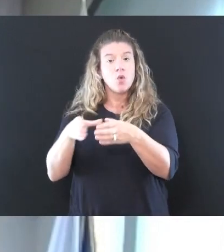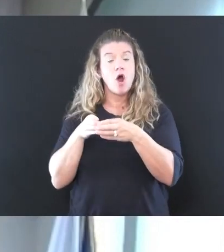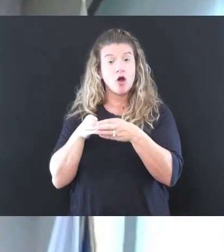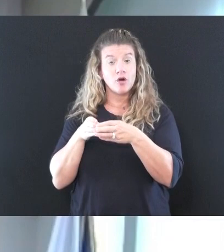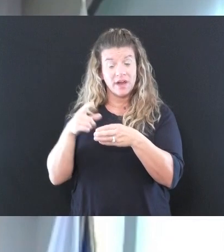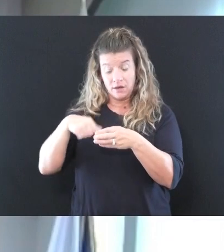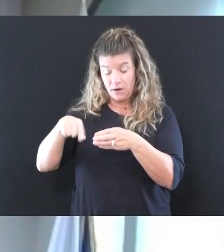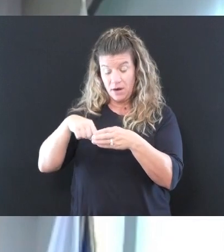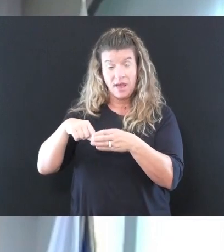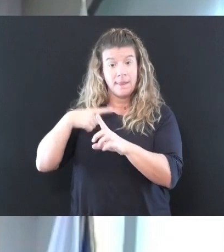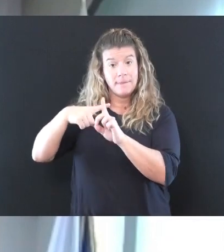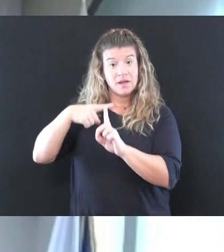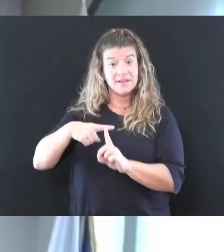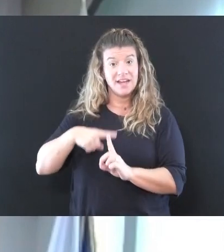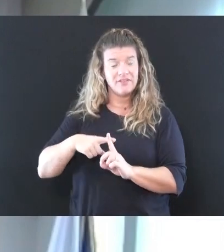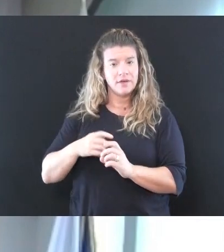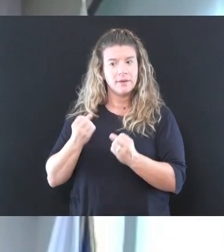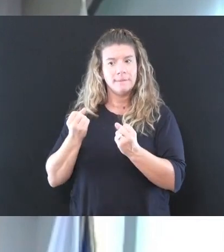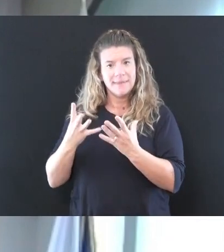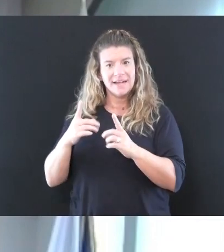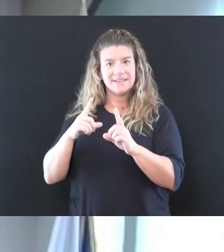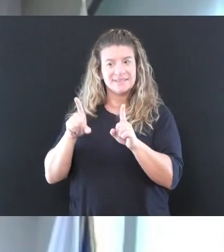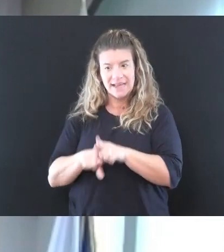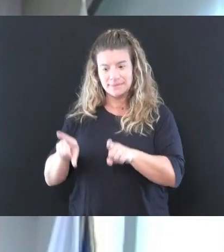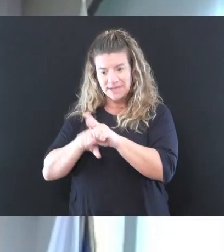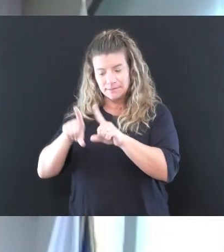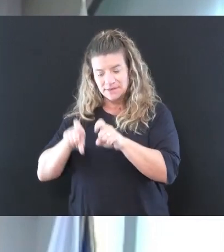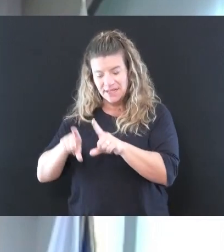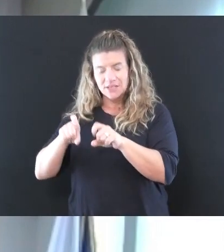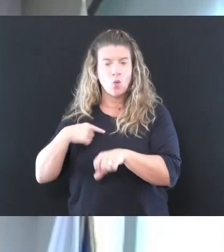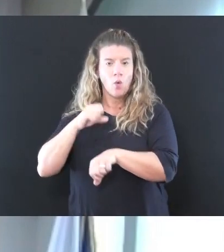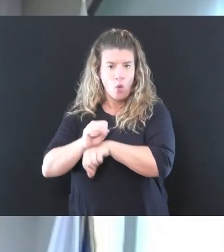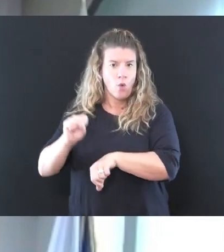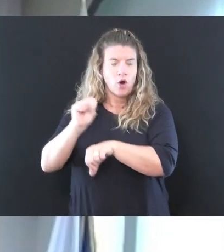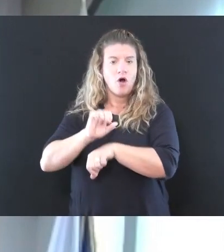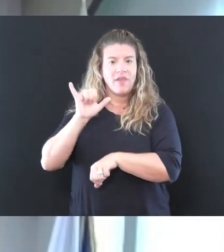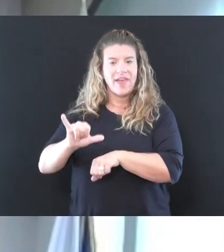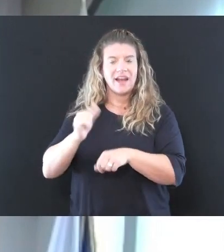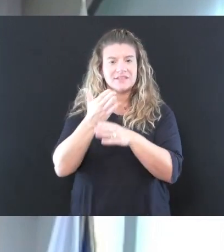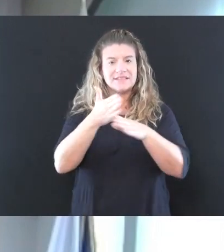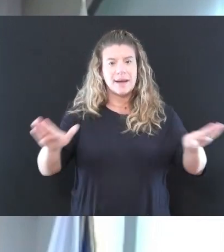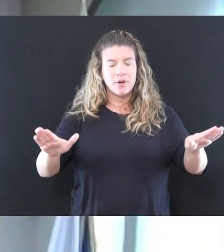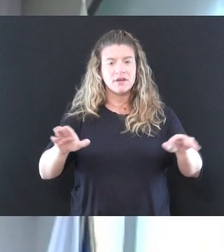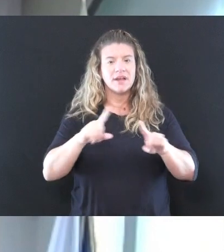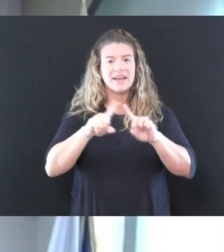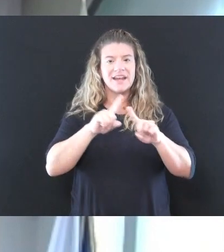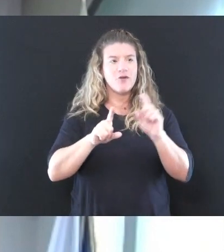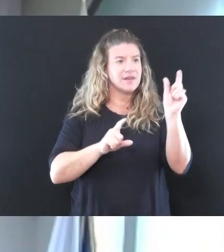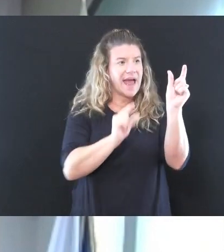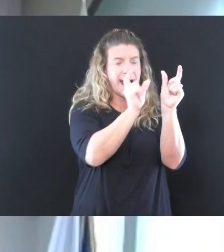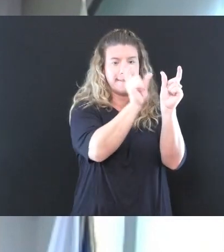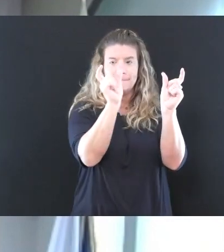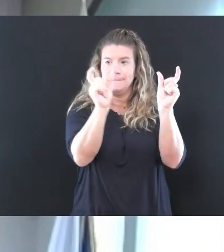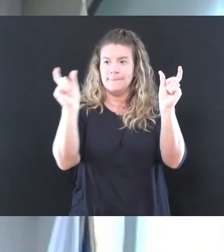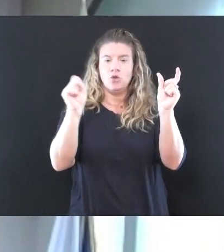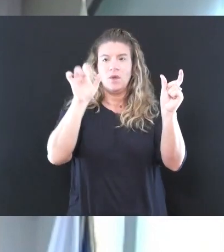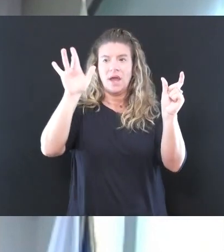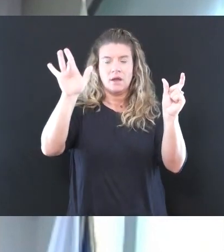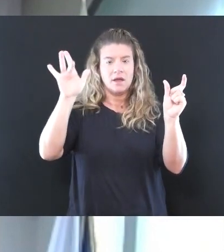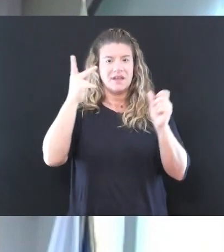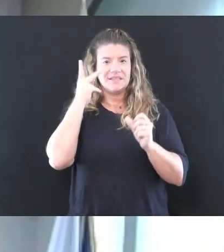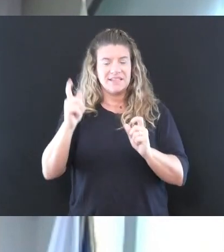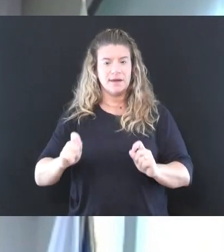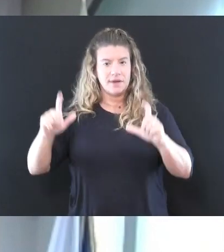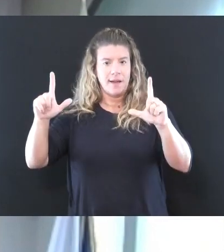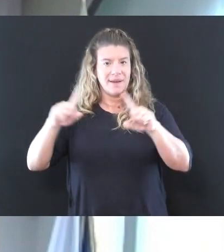calculation of our positivity rates. So we're working to put that up on a separate tab in the next couple of days on the